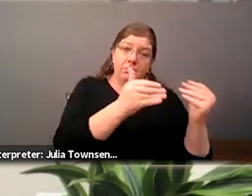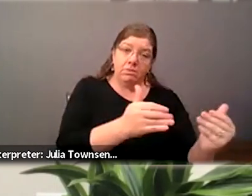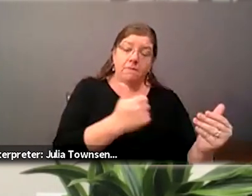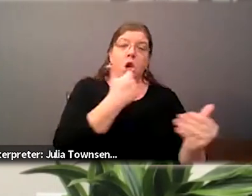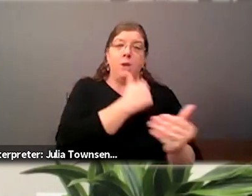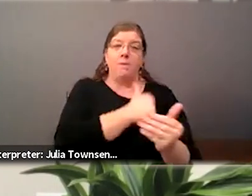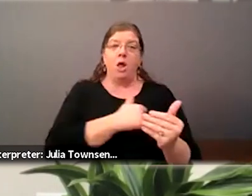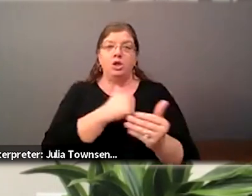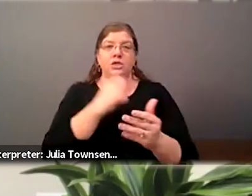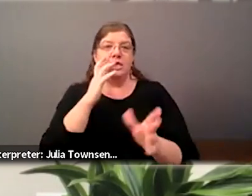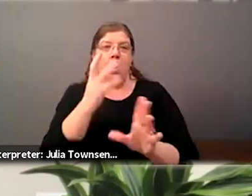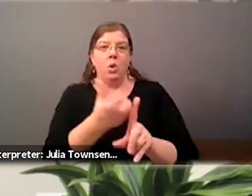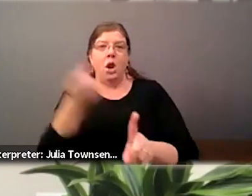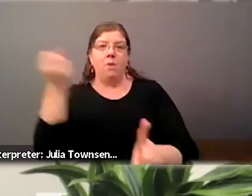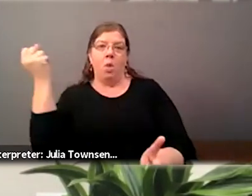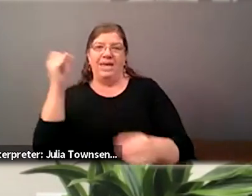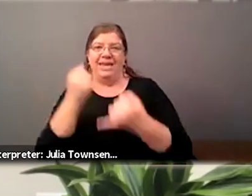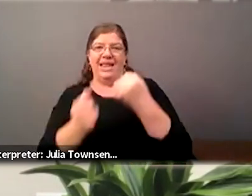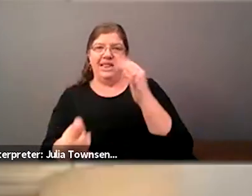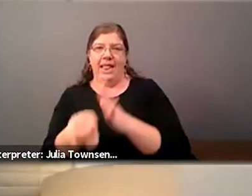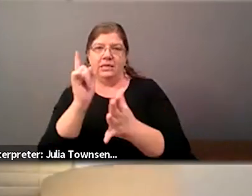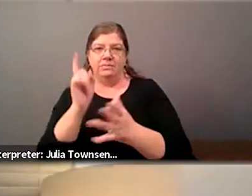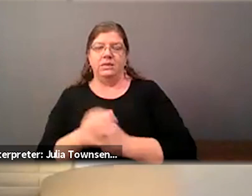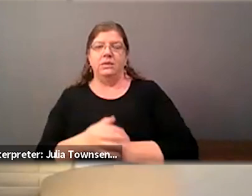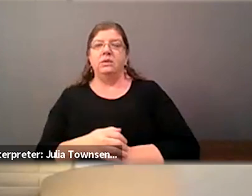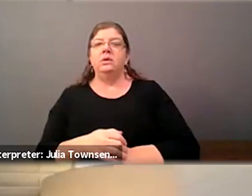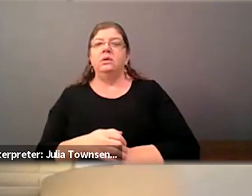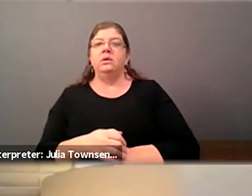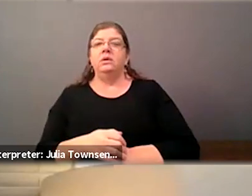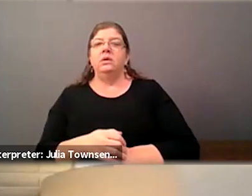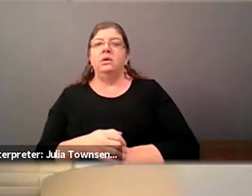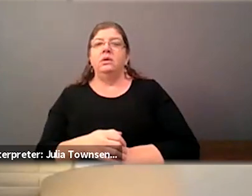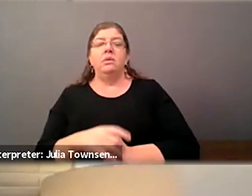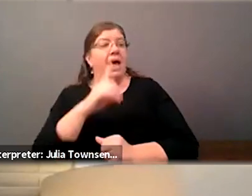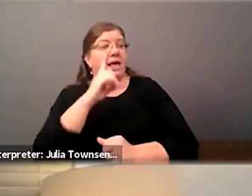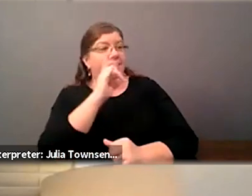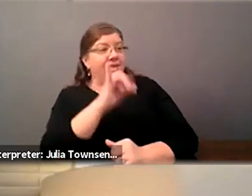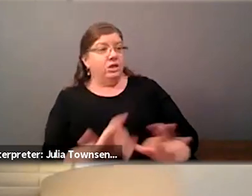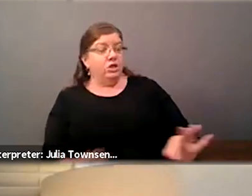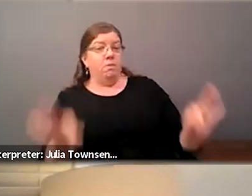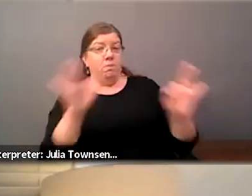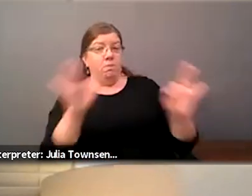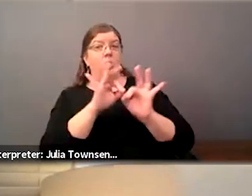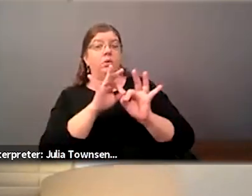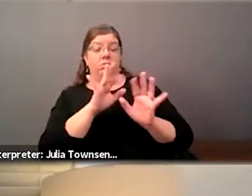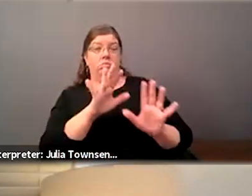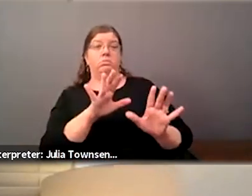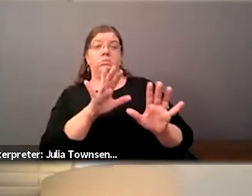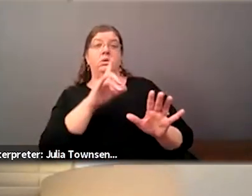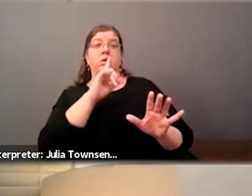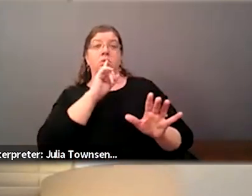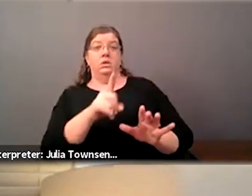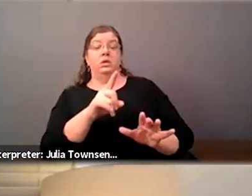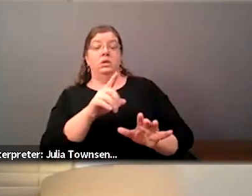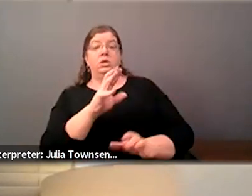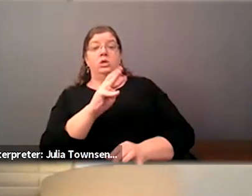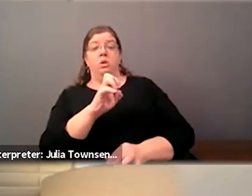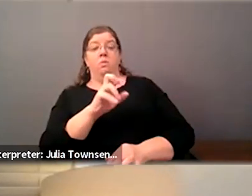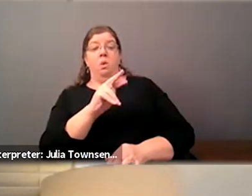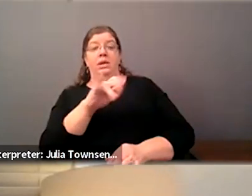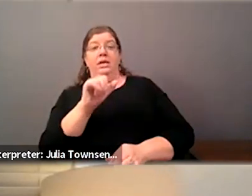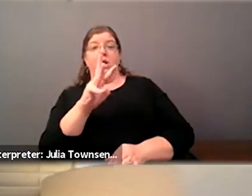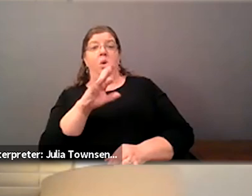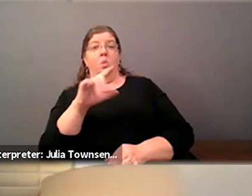that we're pulling it at the last minute well i think i think that's important i would like it is moni dewitt if she is